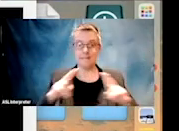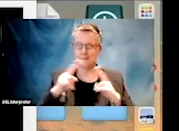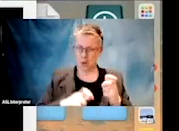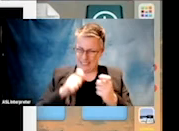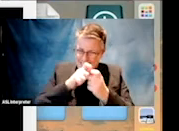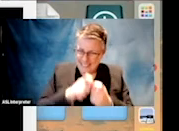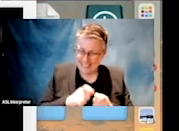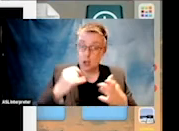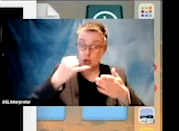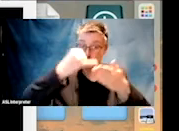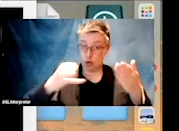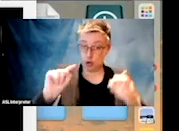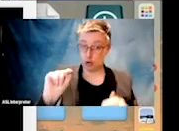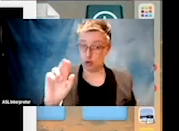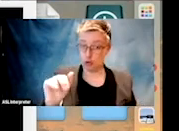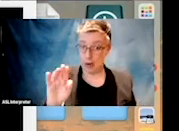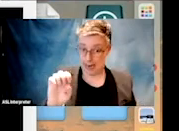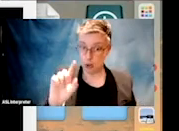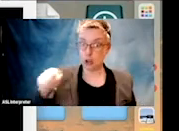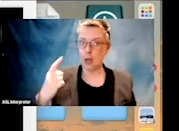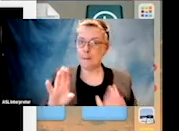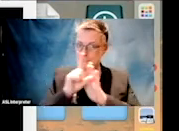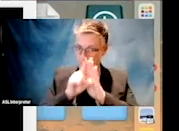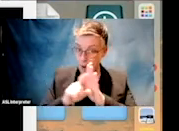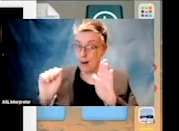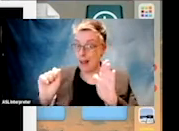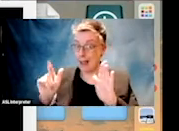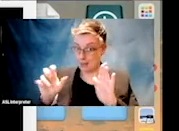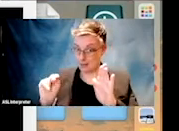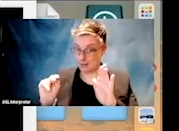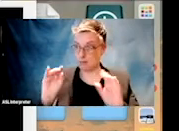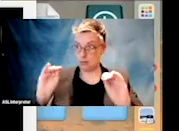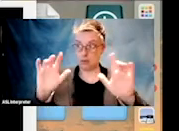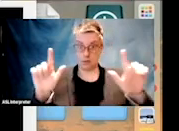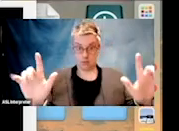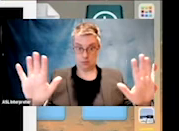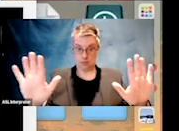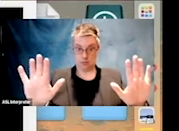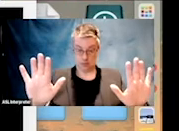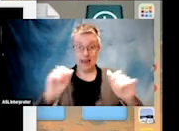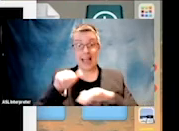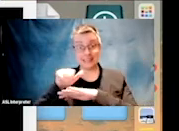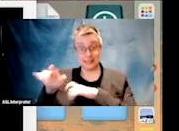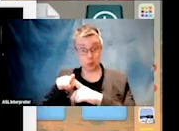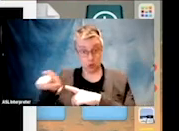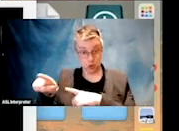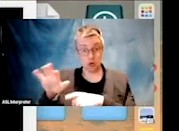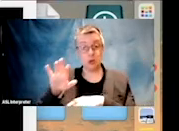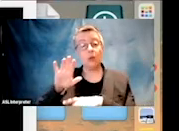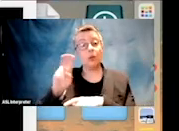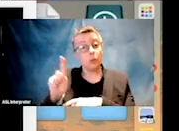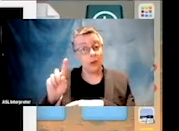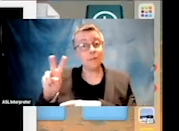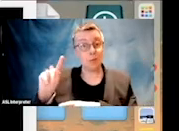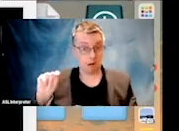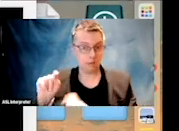of just the background and Alison and nothing else. Um, and send it to her in Vermont where